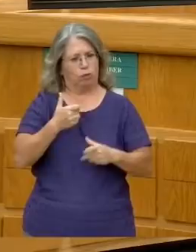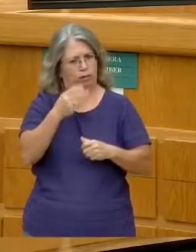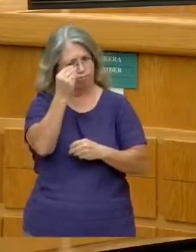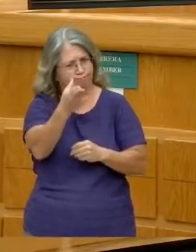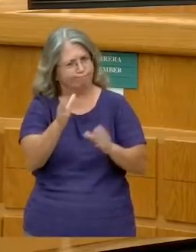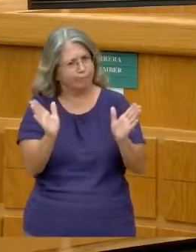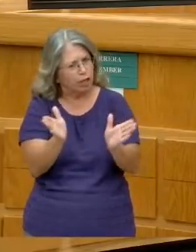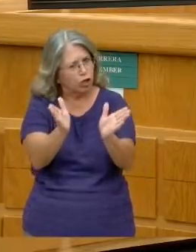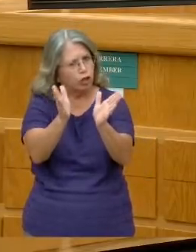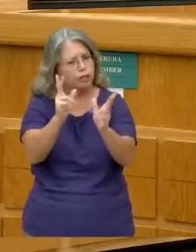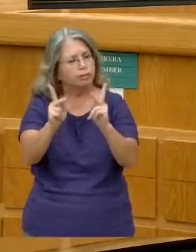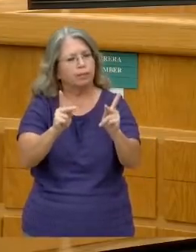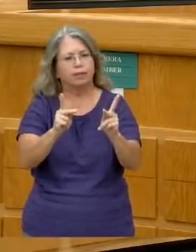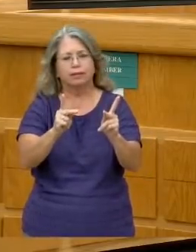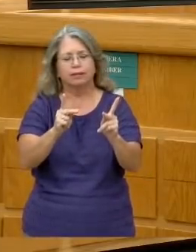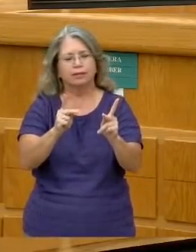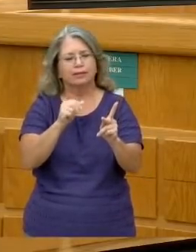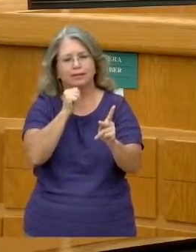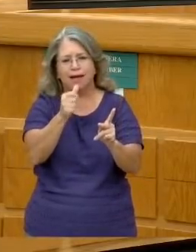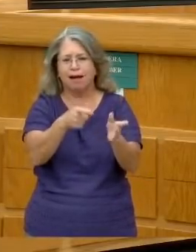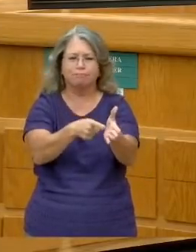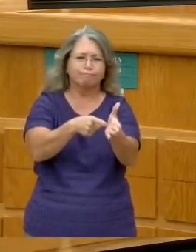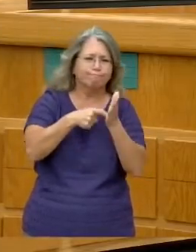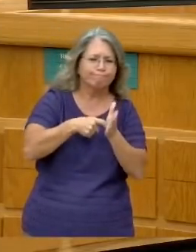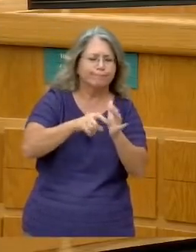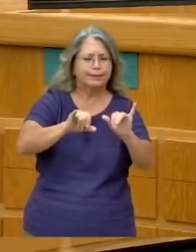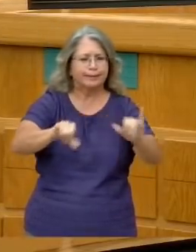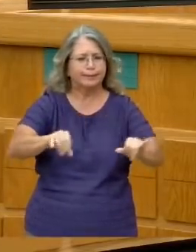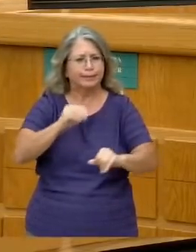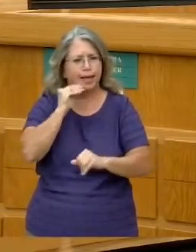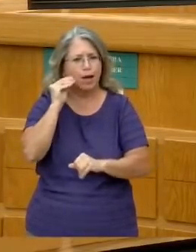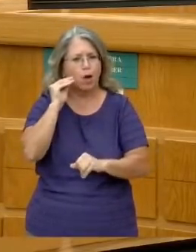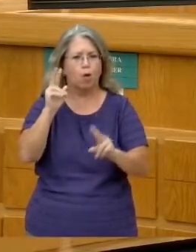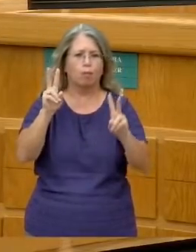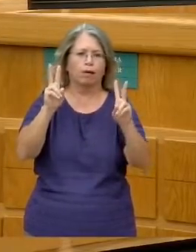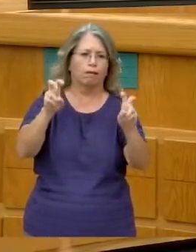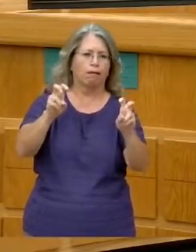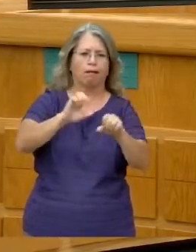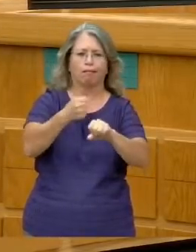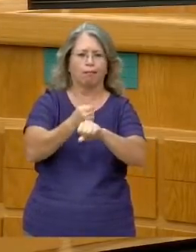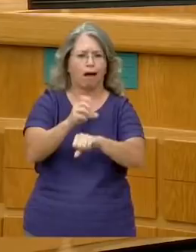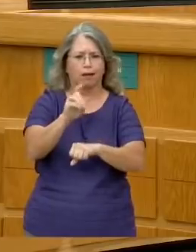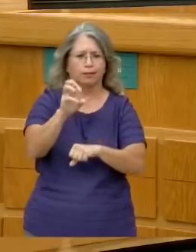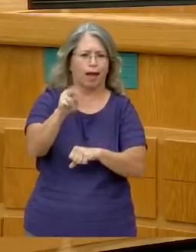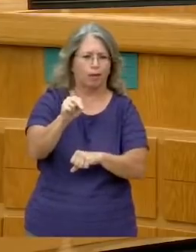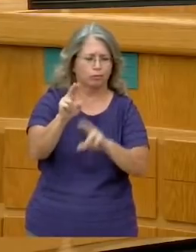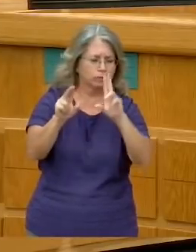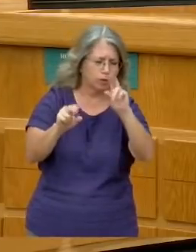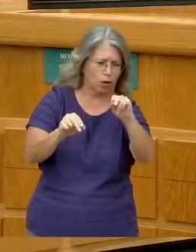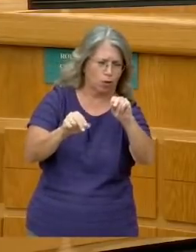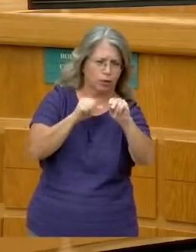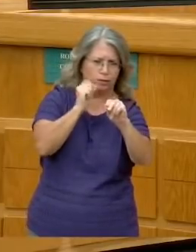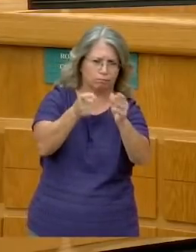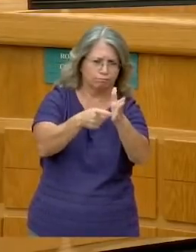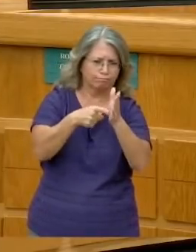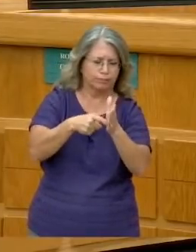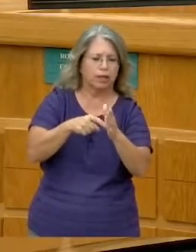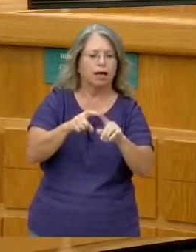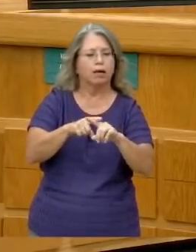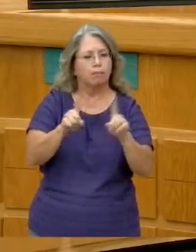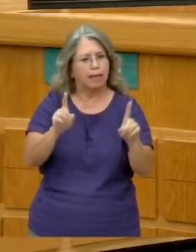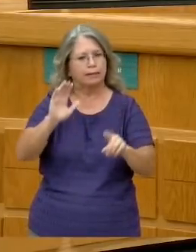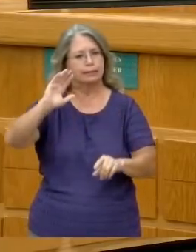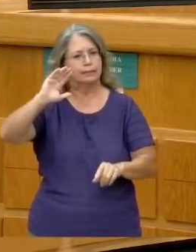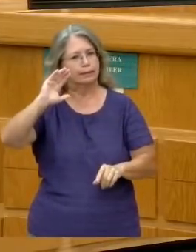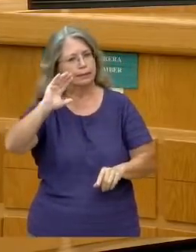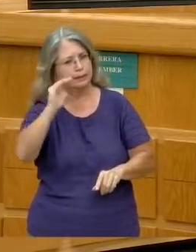we're not making it mandatory to stay at home or the lockdown, that's not mandatory. But what it appears to